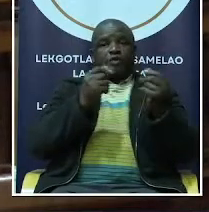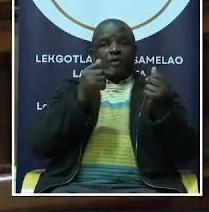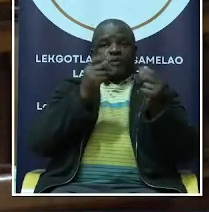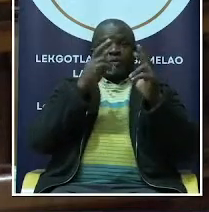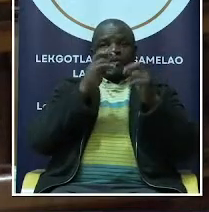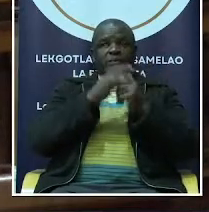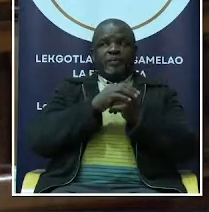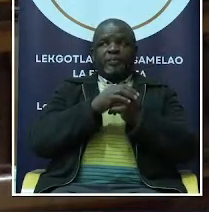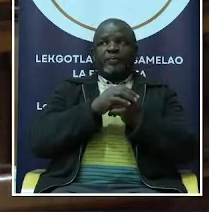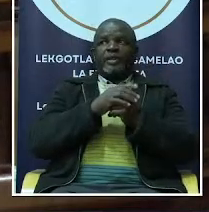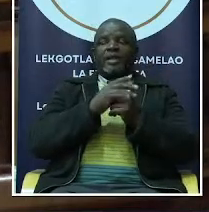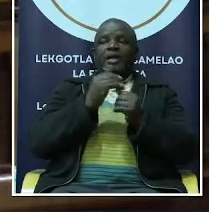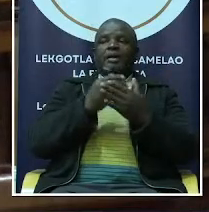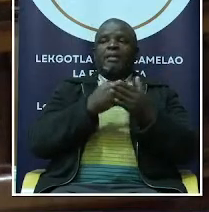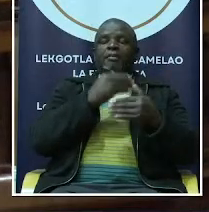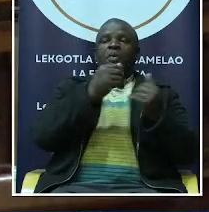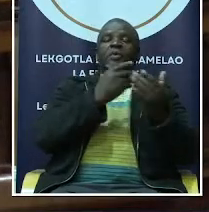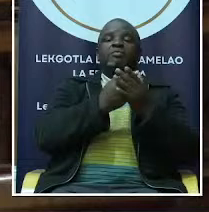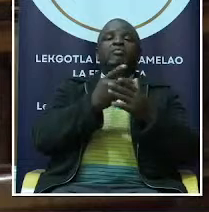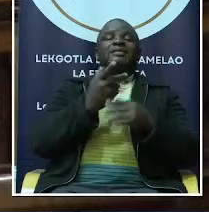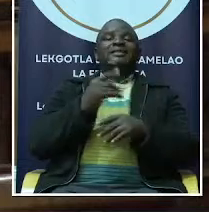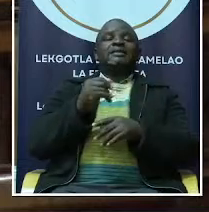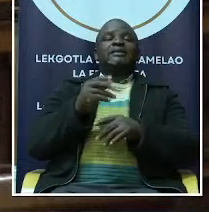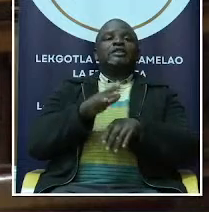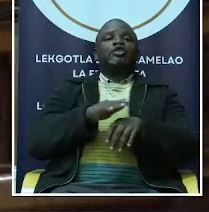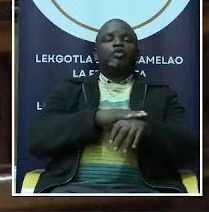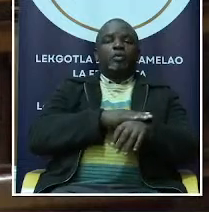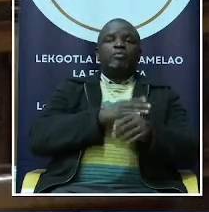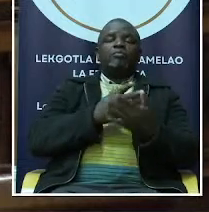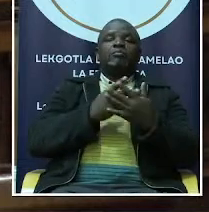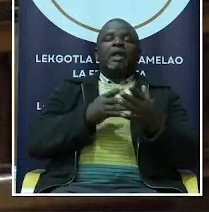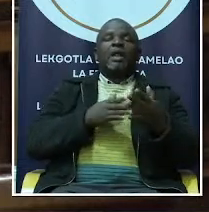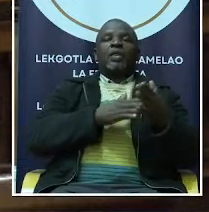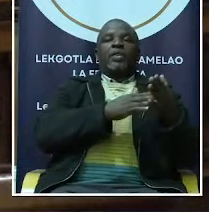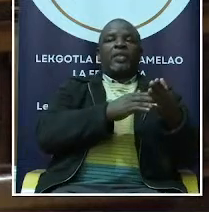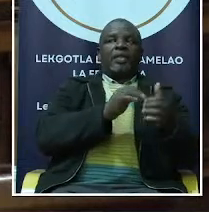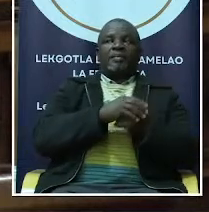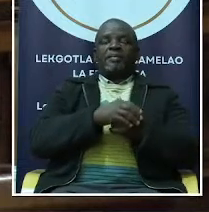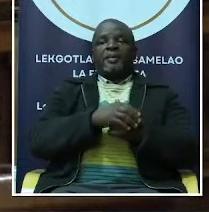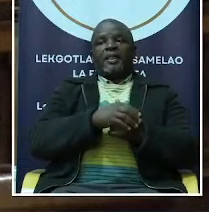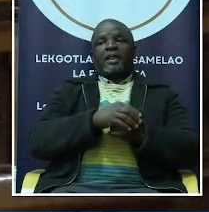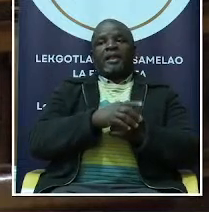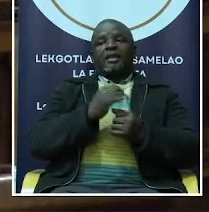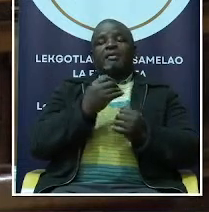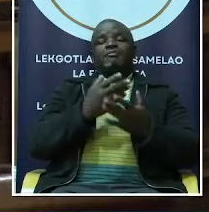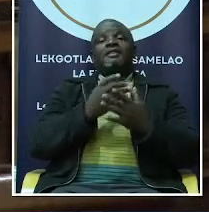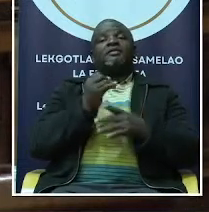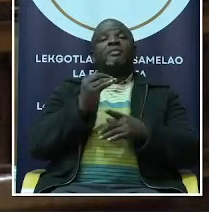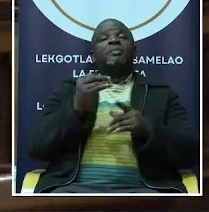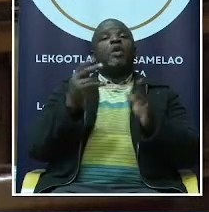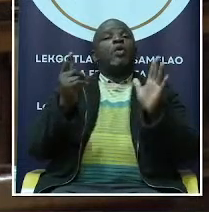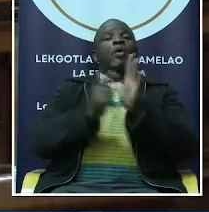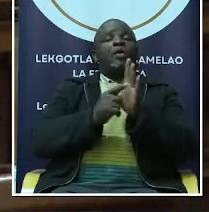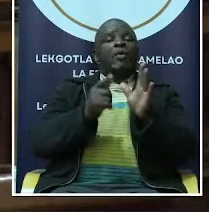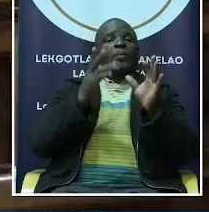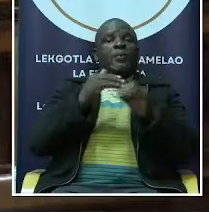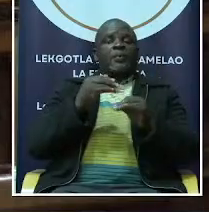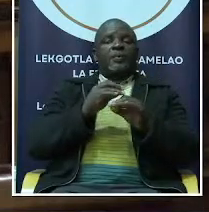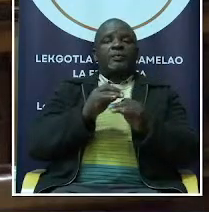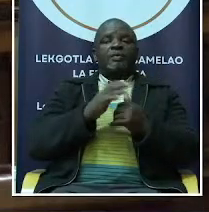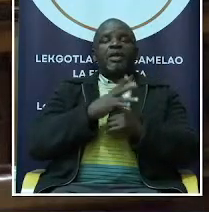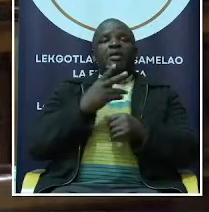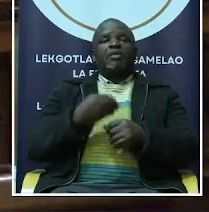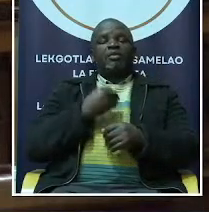issues, progress remains slowly and fragmented. Without legally binding framework,